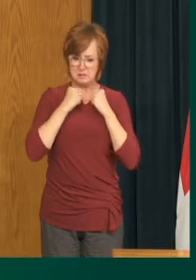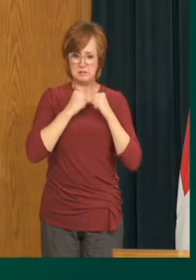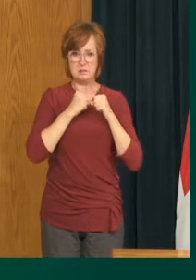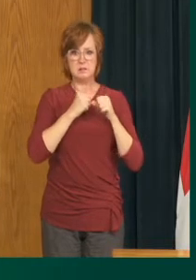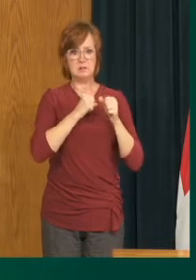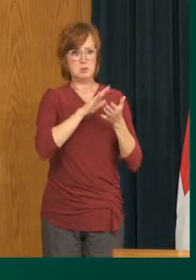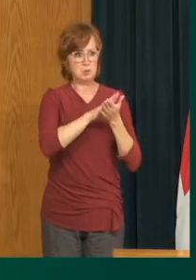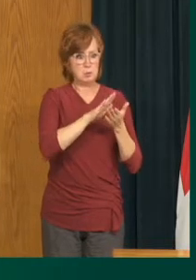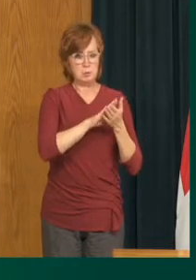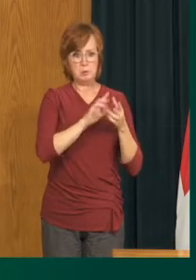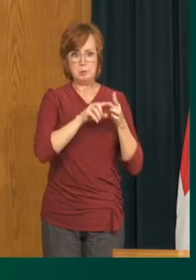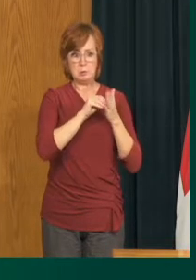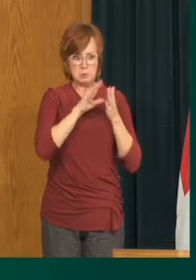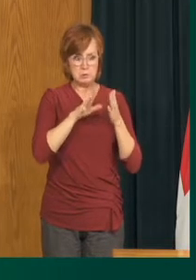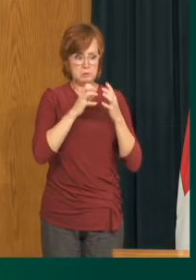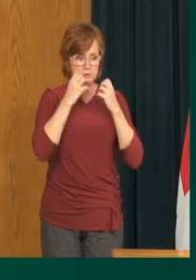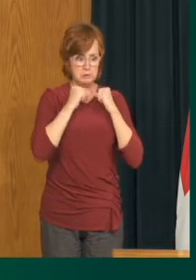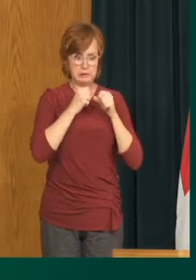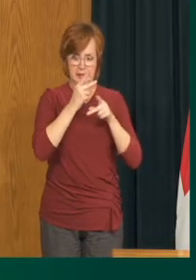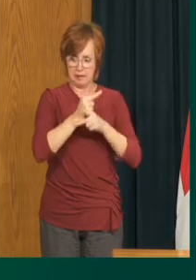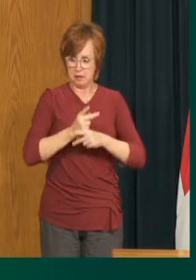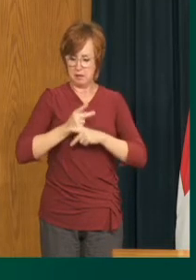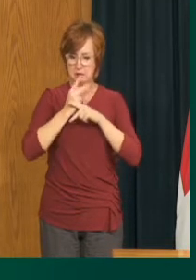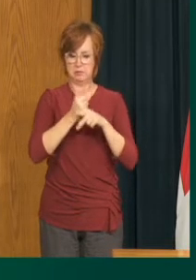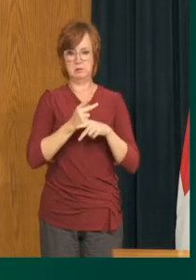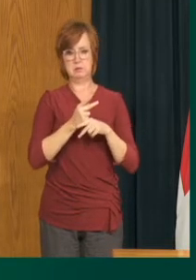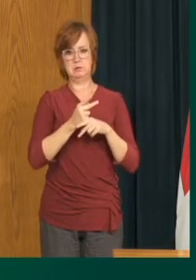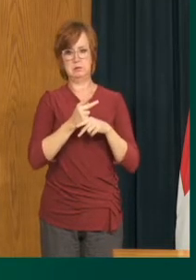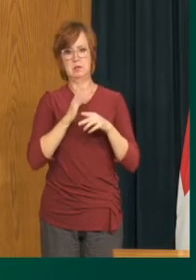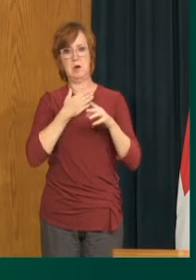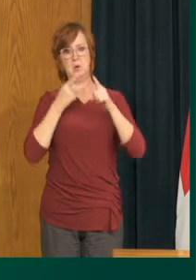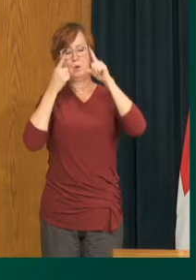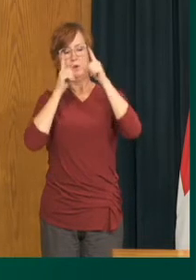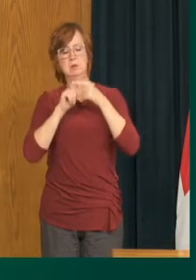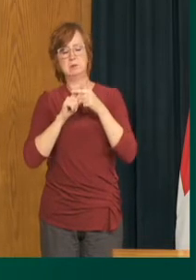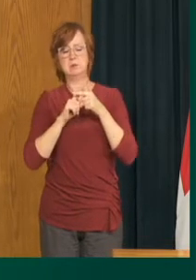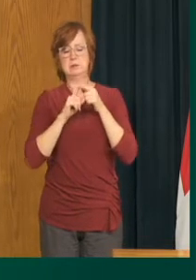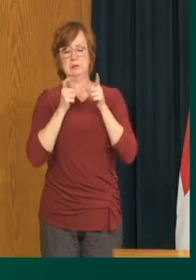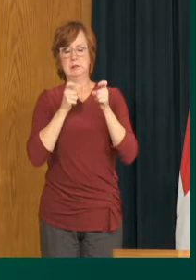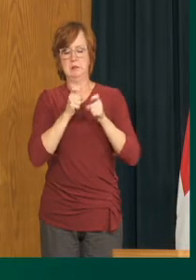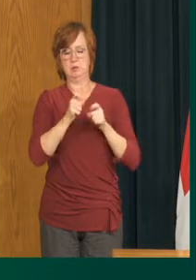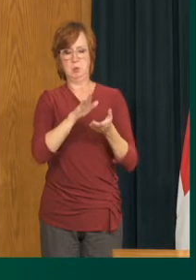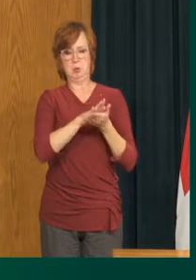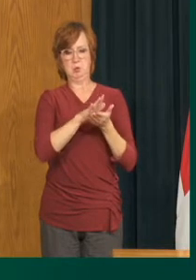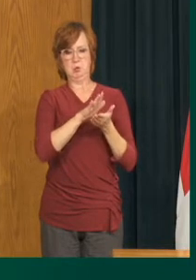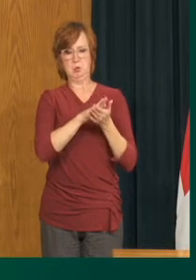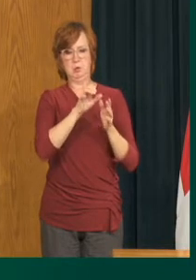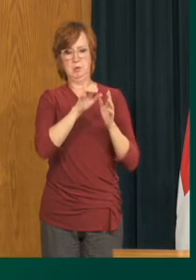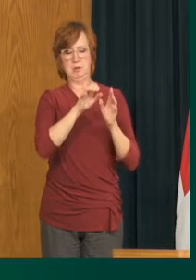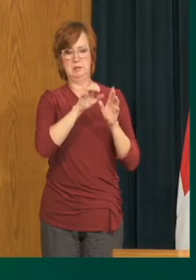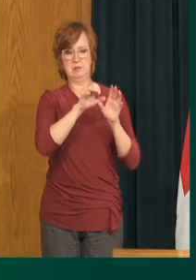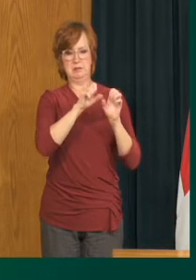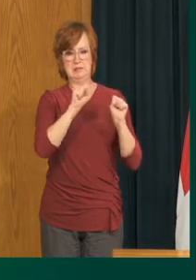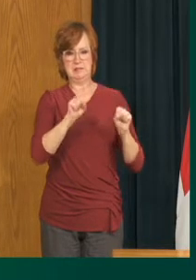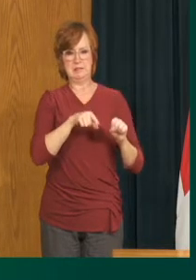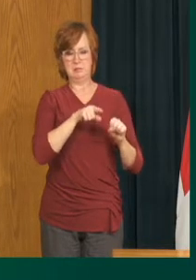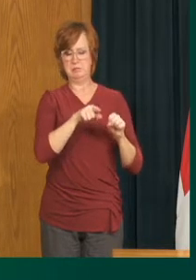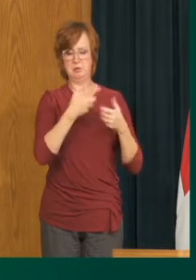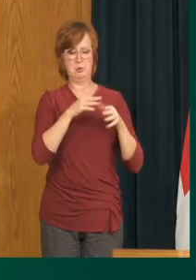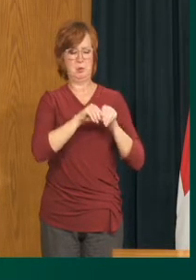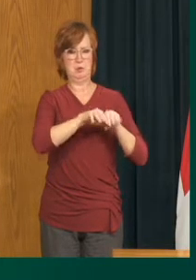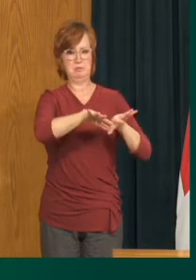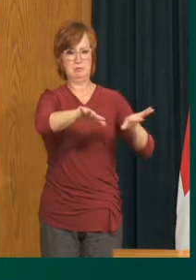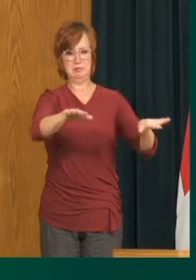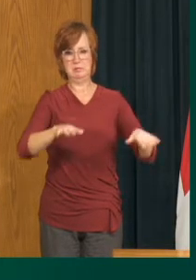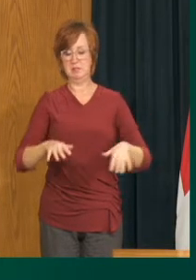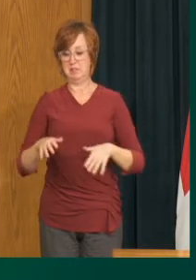keep COVID-19 away from our schools is to keep it at a low infection rate in our communities. And events like this